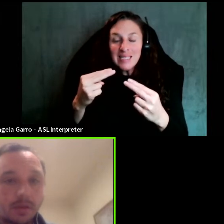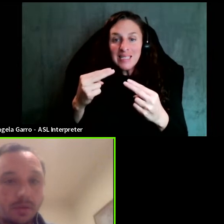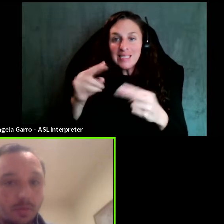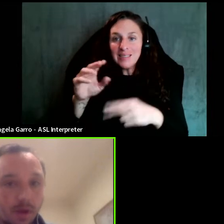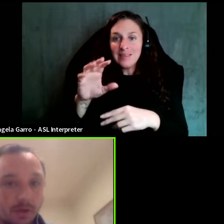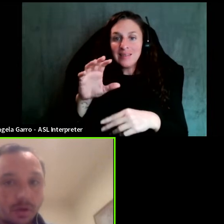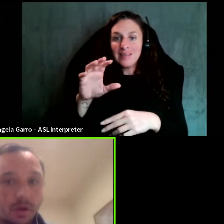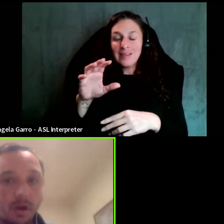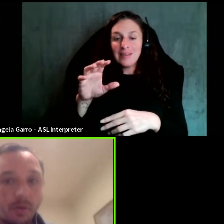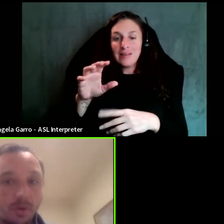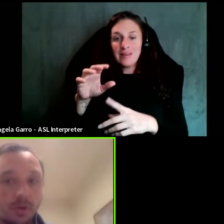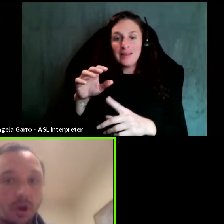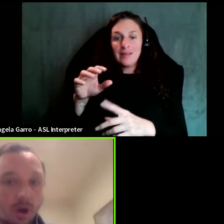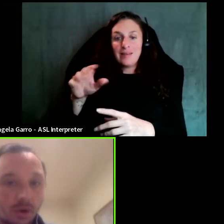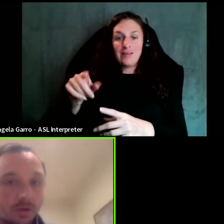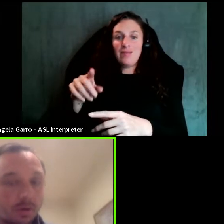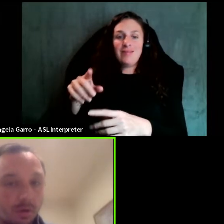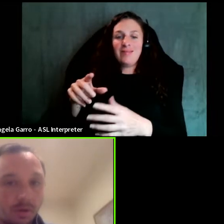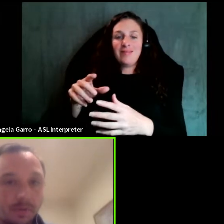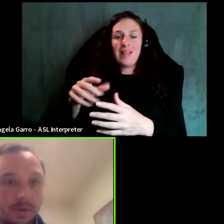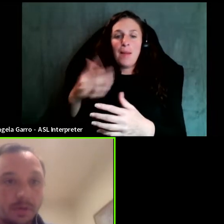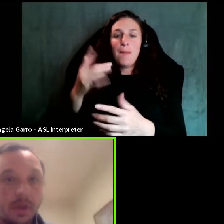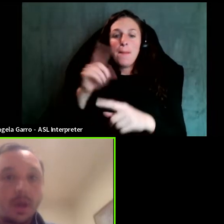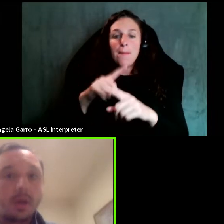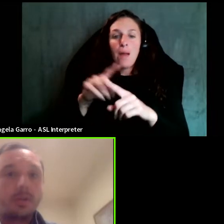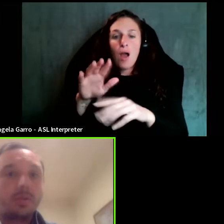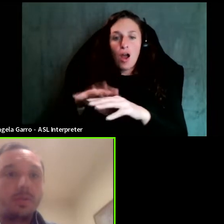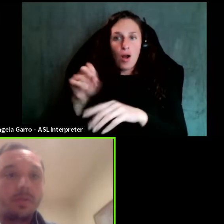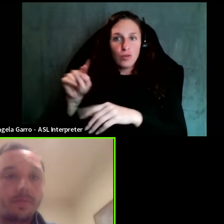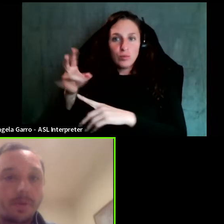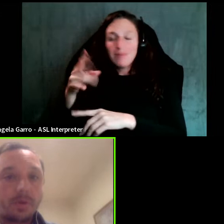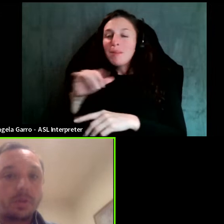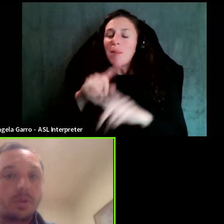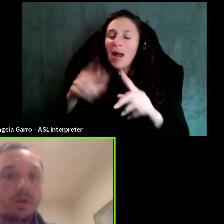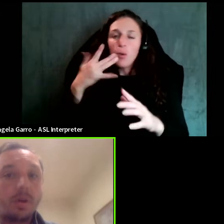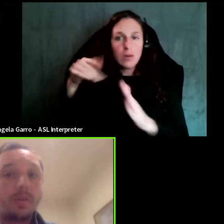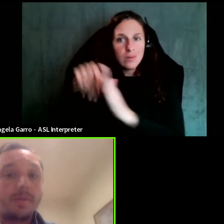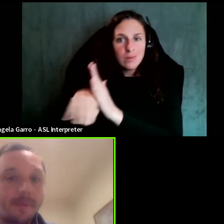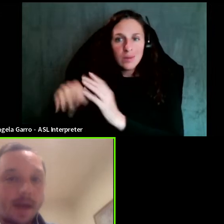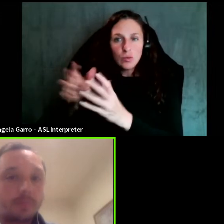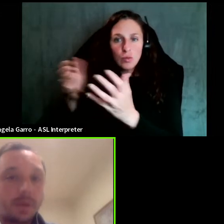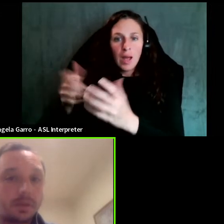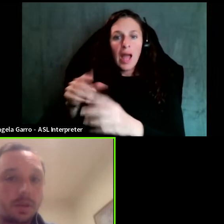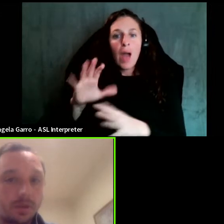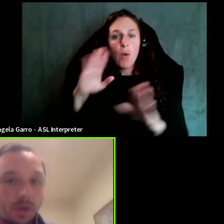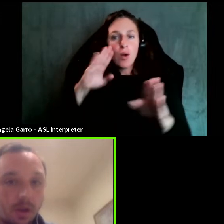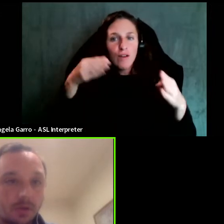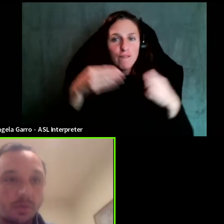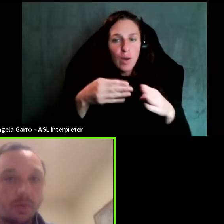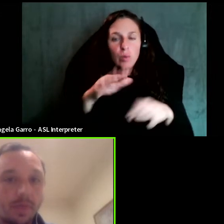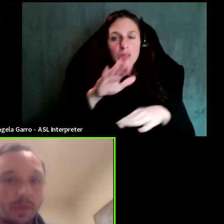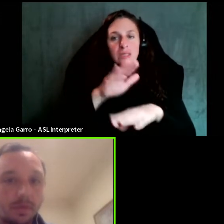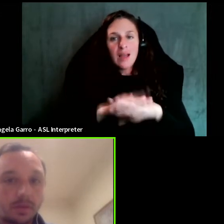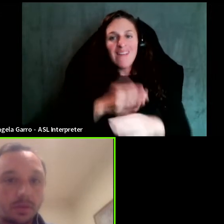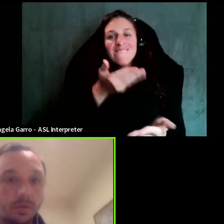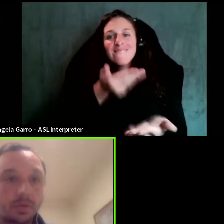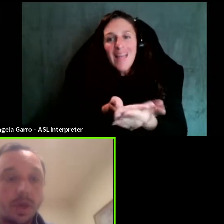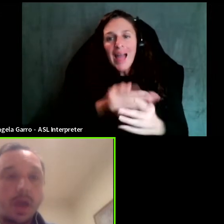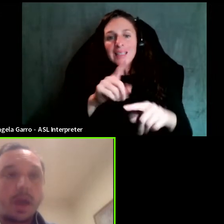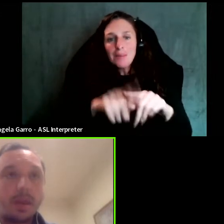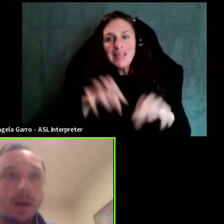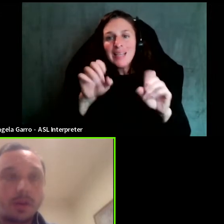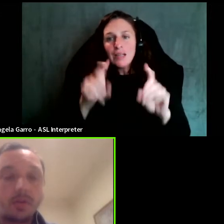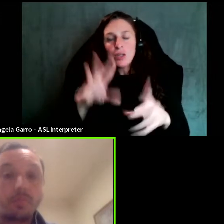into that too much. I want to caution all of us to focus on fact-based education within the